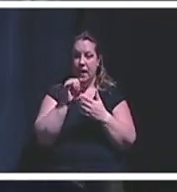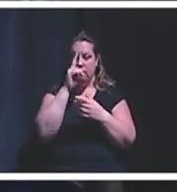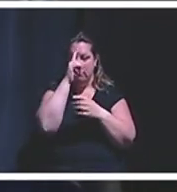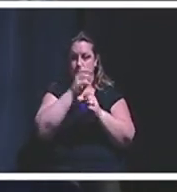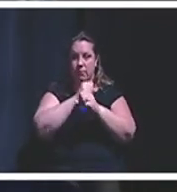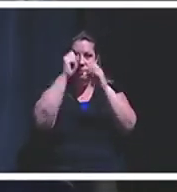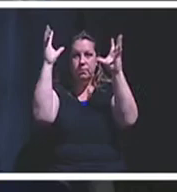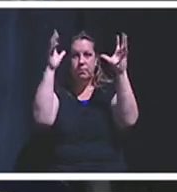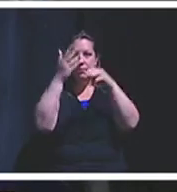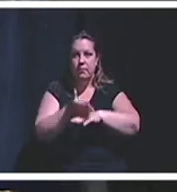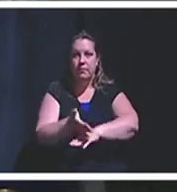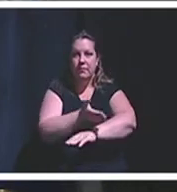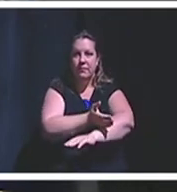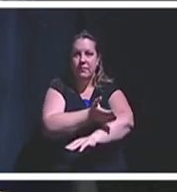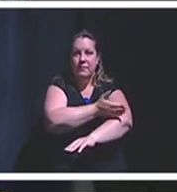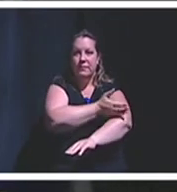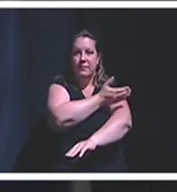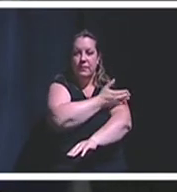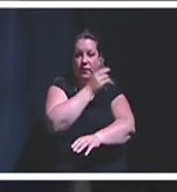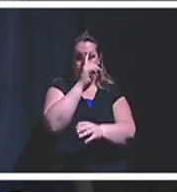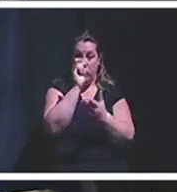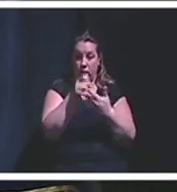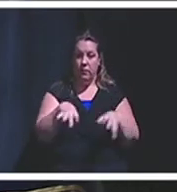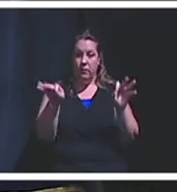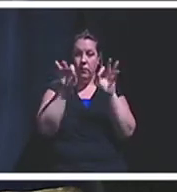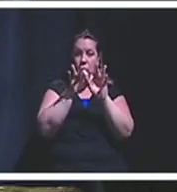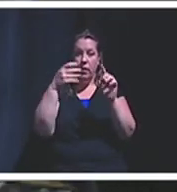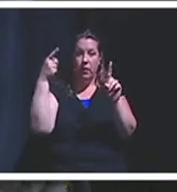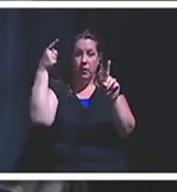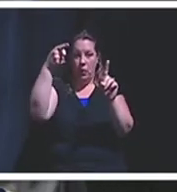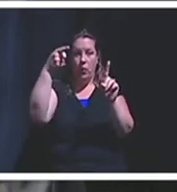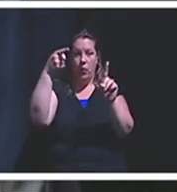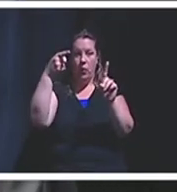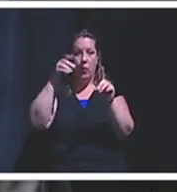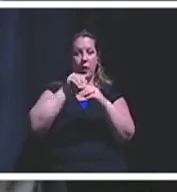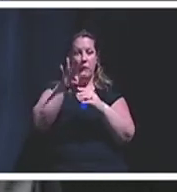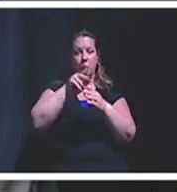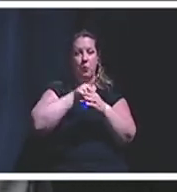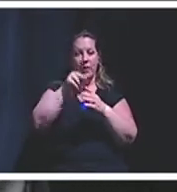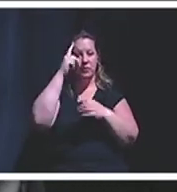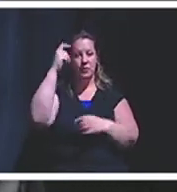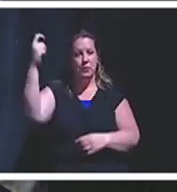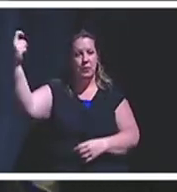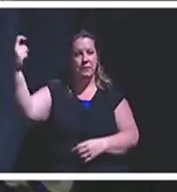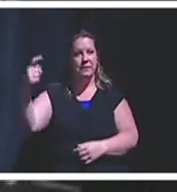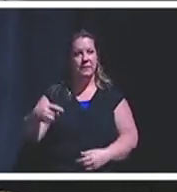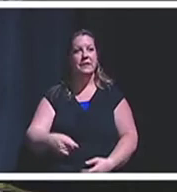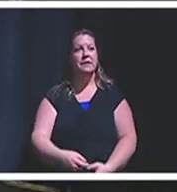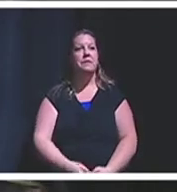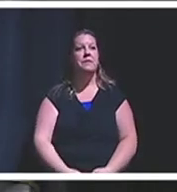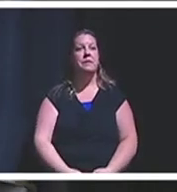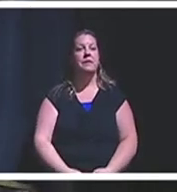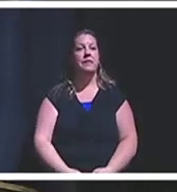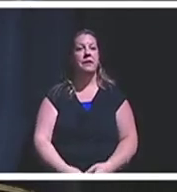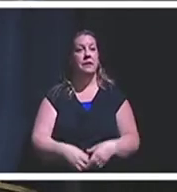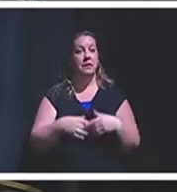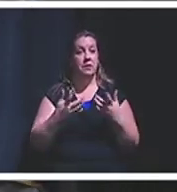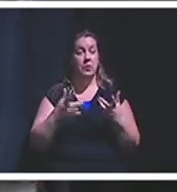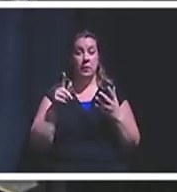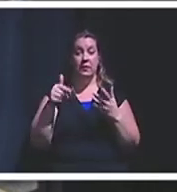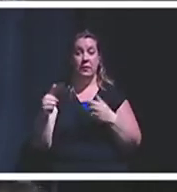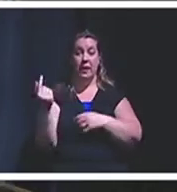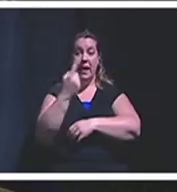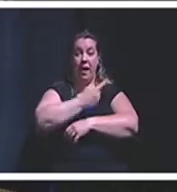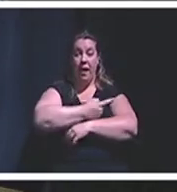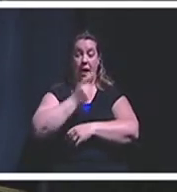realization of that worthy goal and your professional dreams. So today is the public recognition